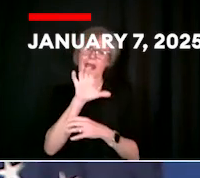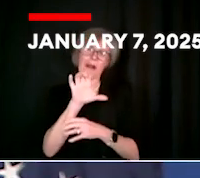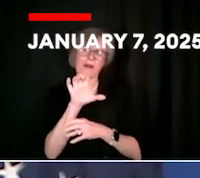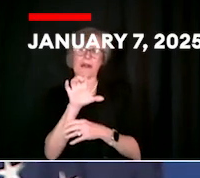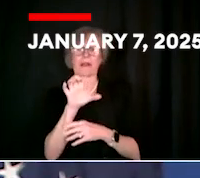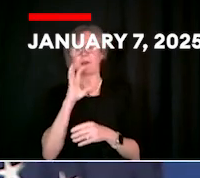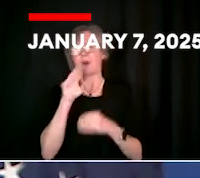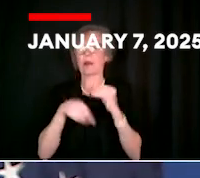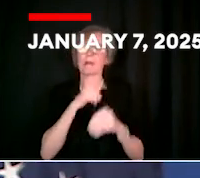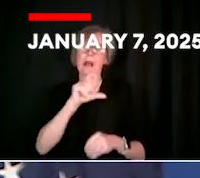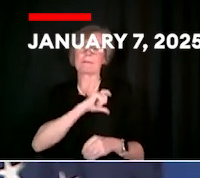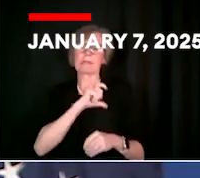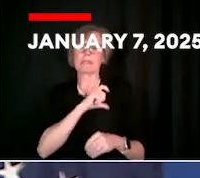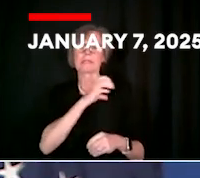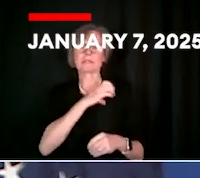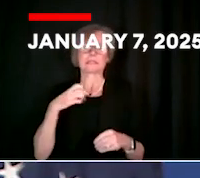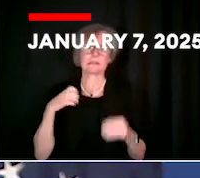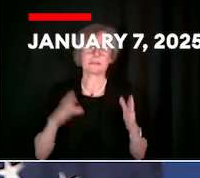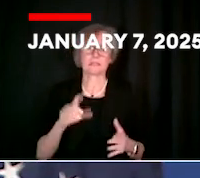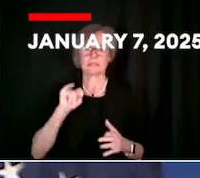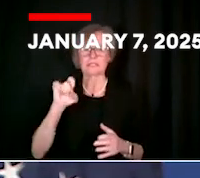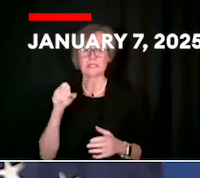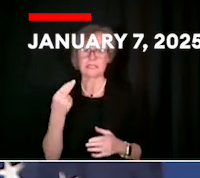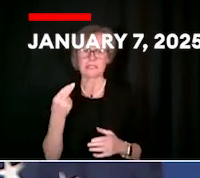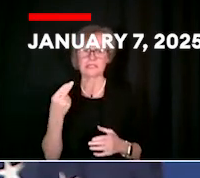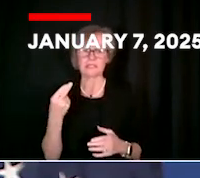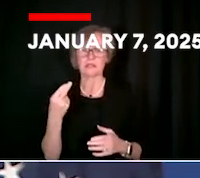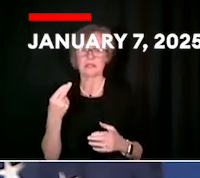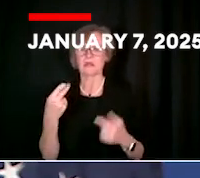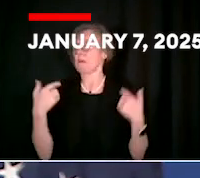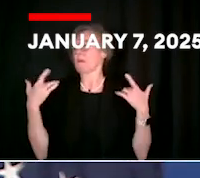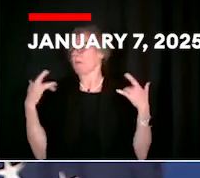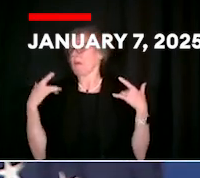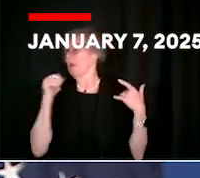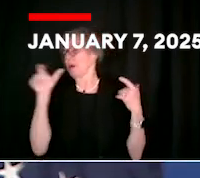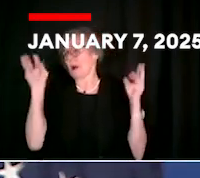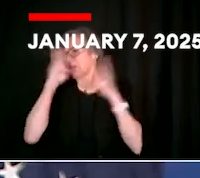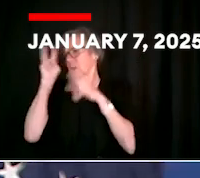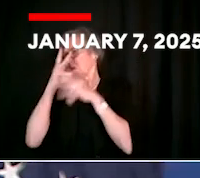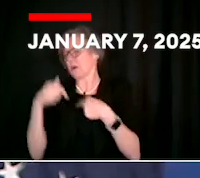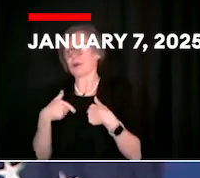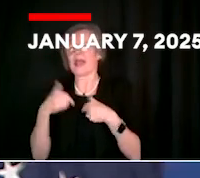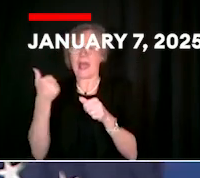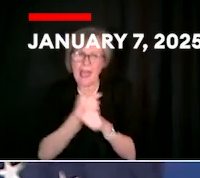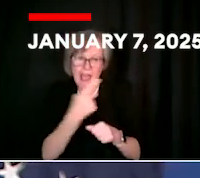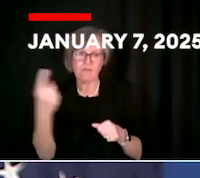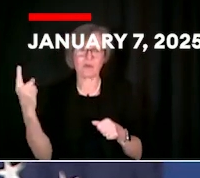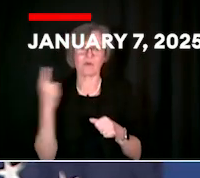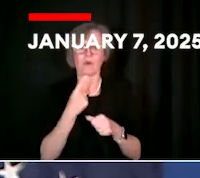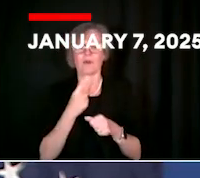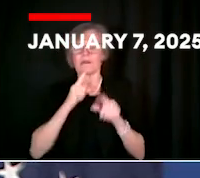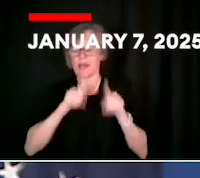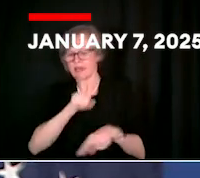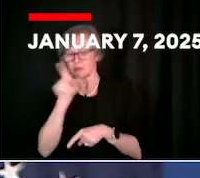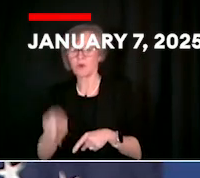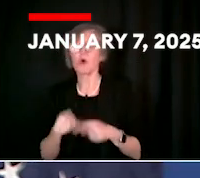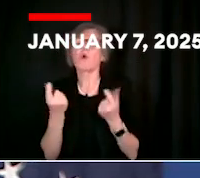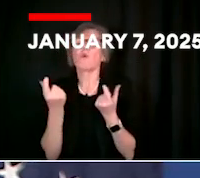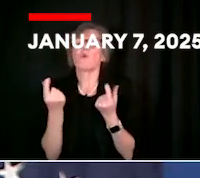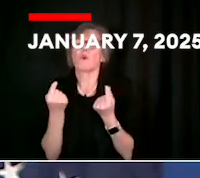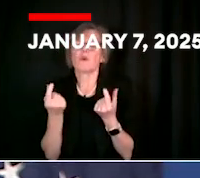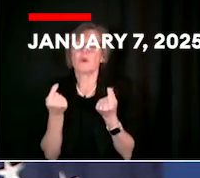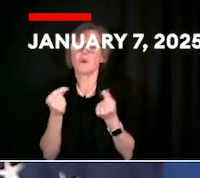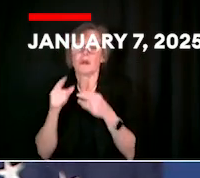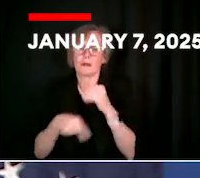the police commissioner, Tish. So why do we have to worry? Everyone needs to be answering the question, what are we doing